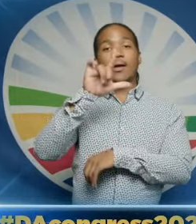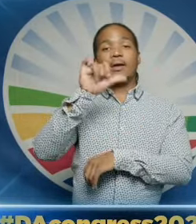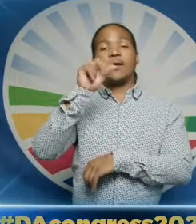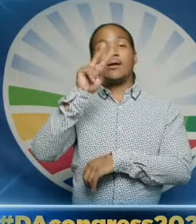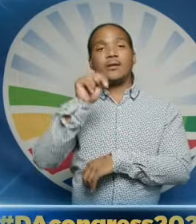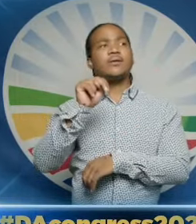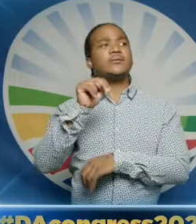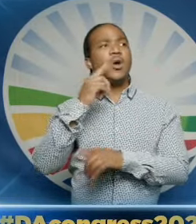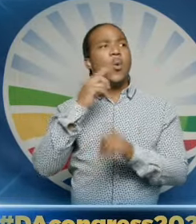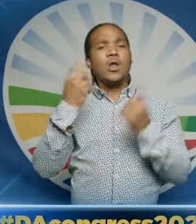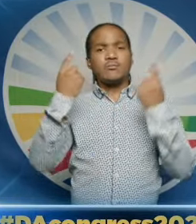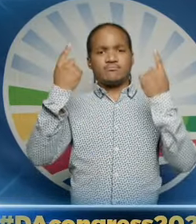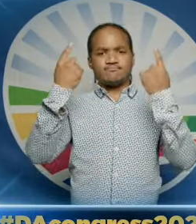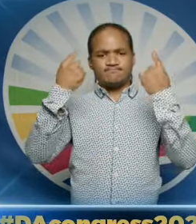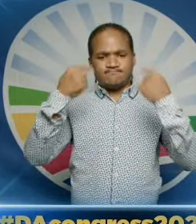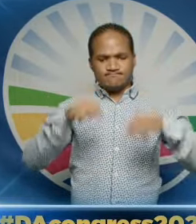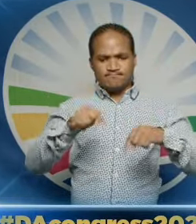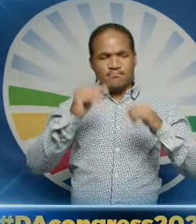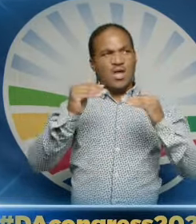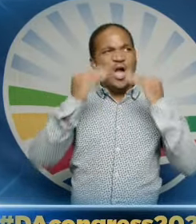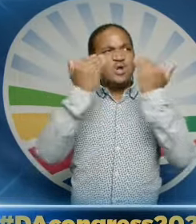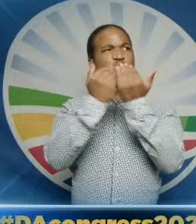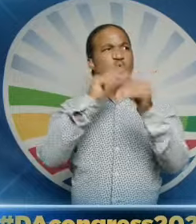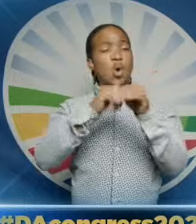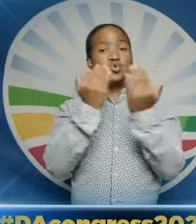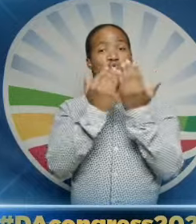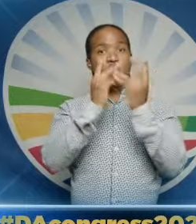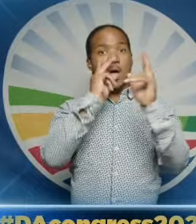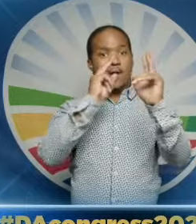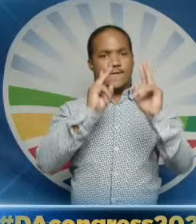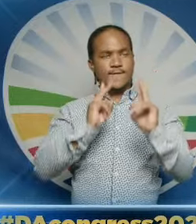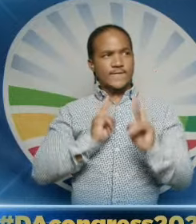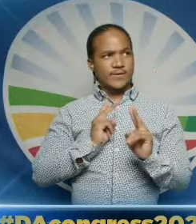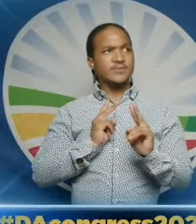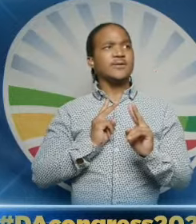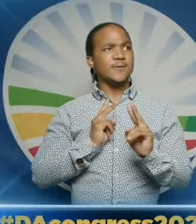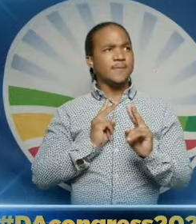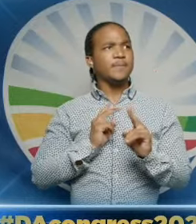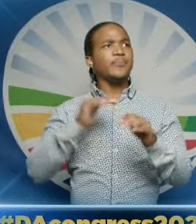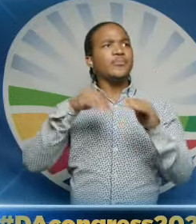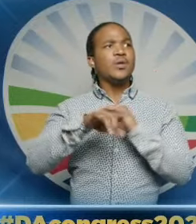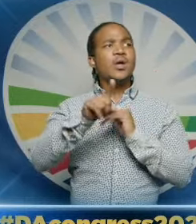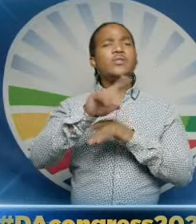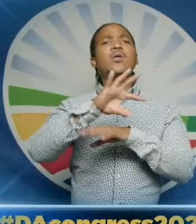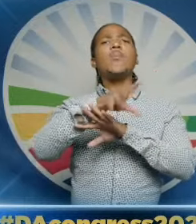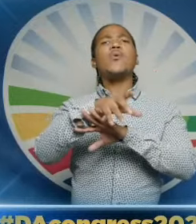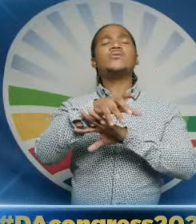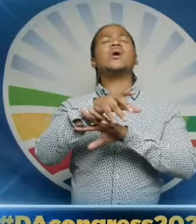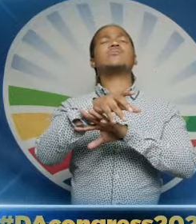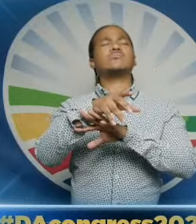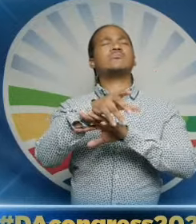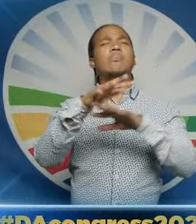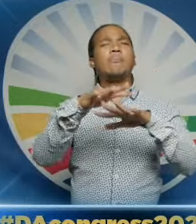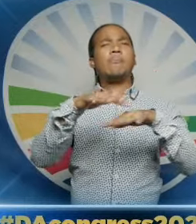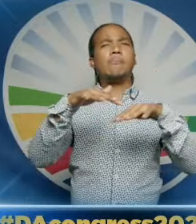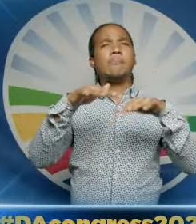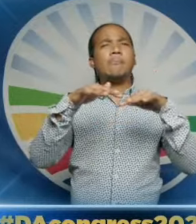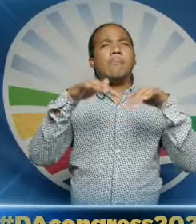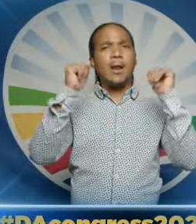visited our high school, and then I had the opportunity to actually serve with her in the provincial parliament in the Western Cape.